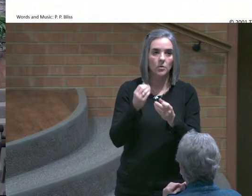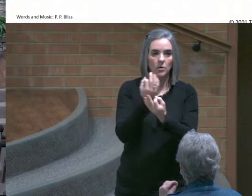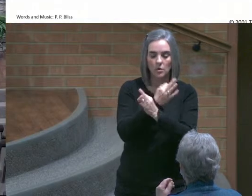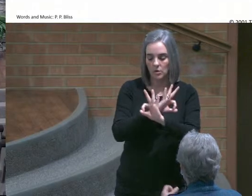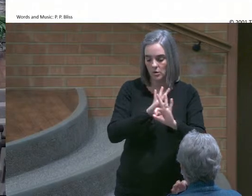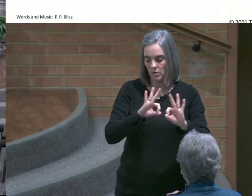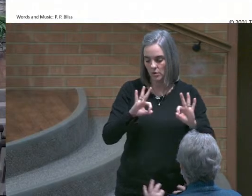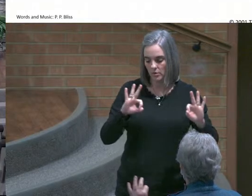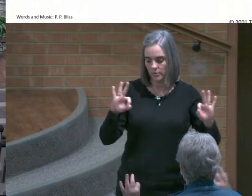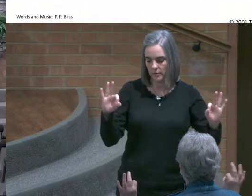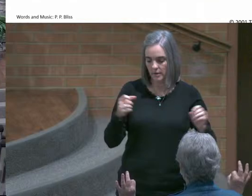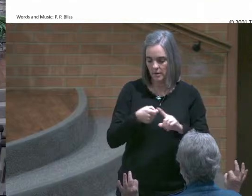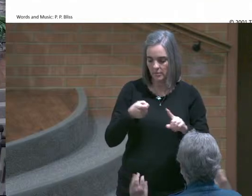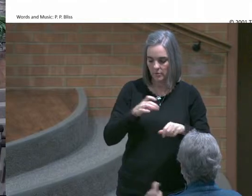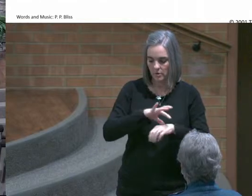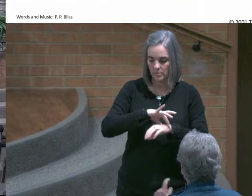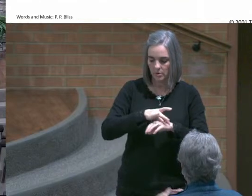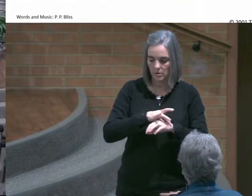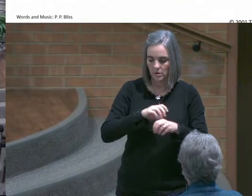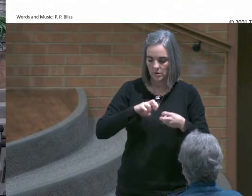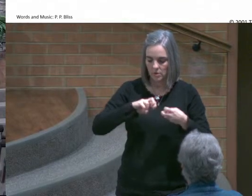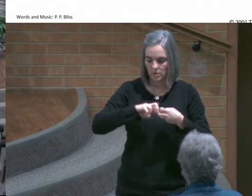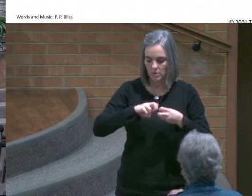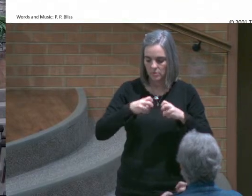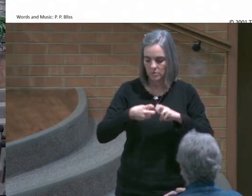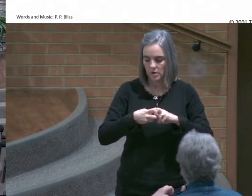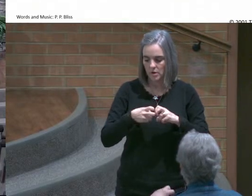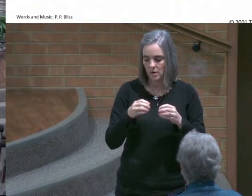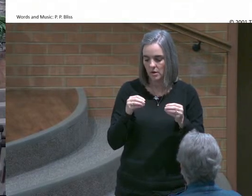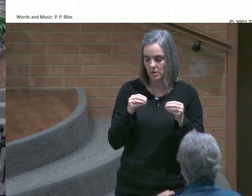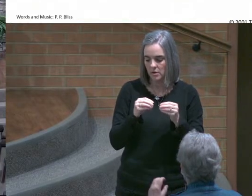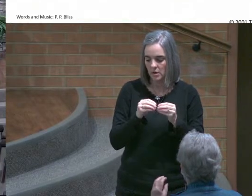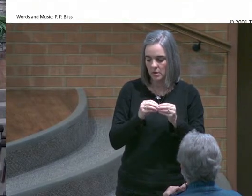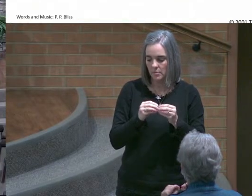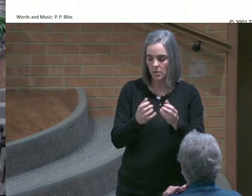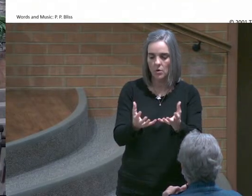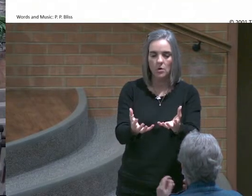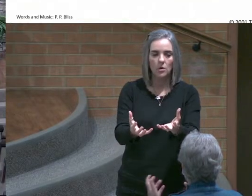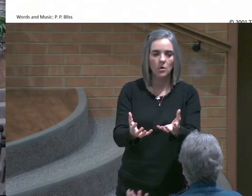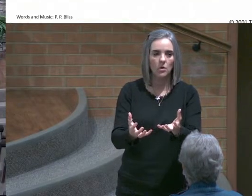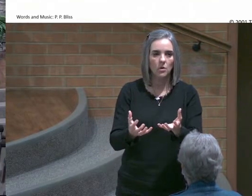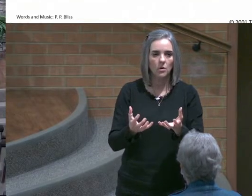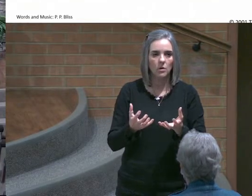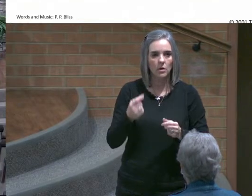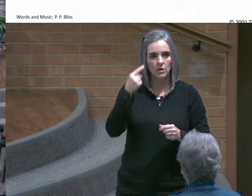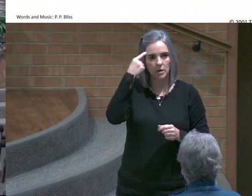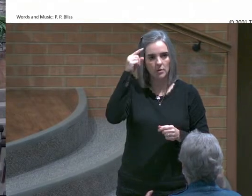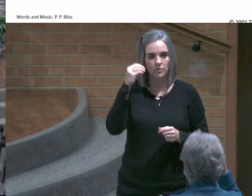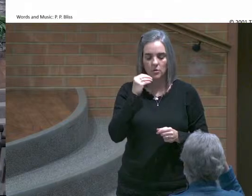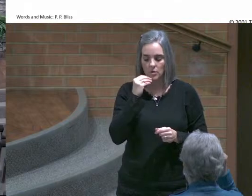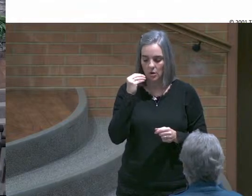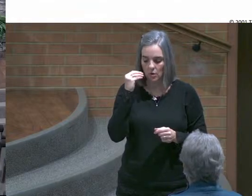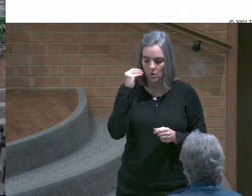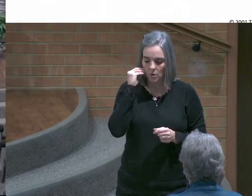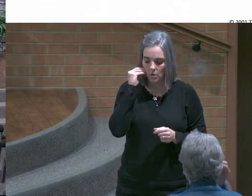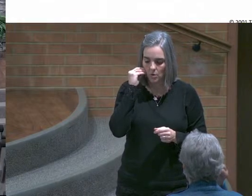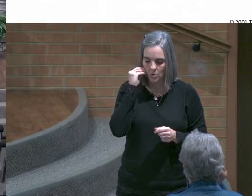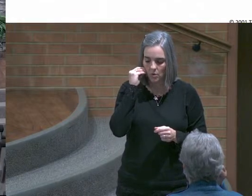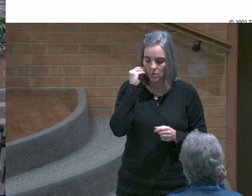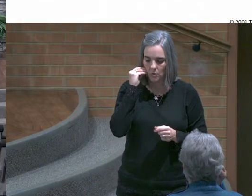overcome, more freedom from worse things, more longing